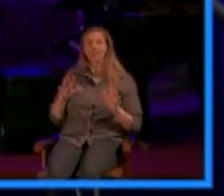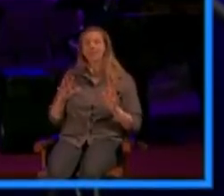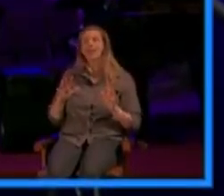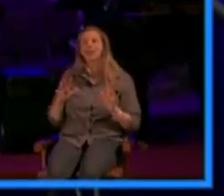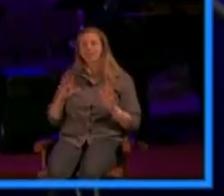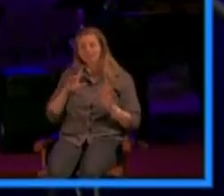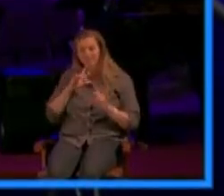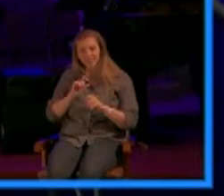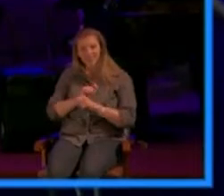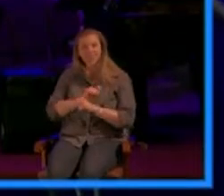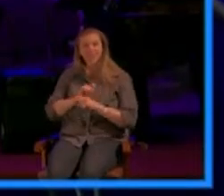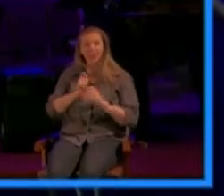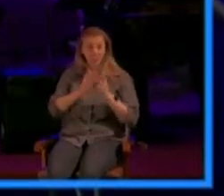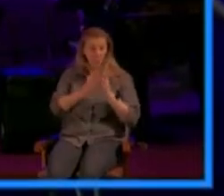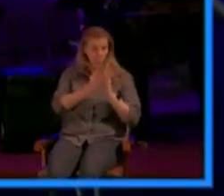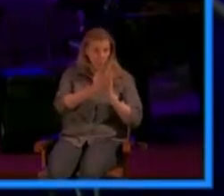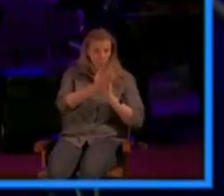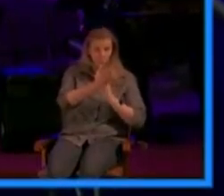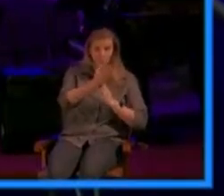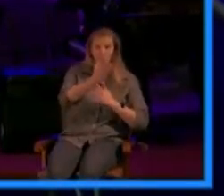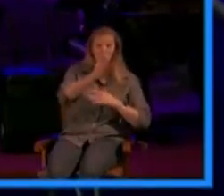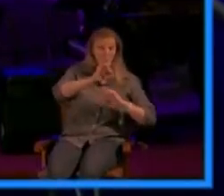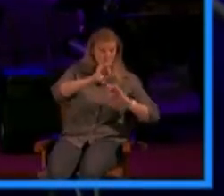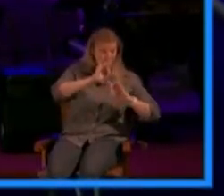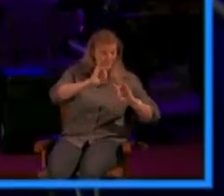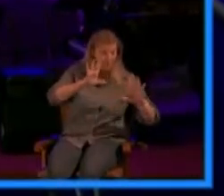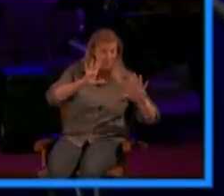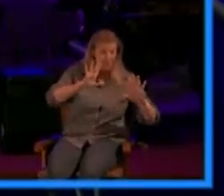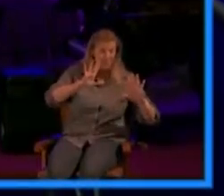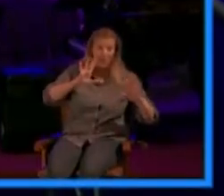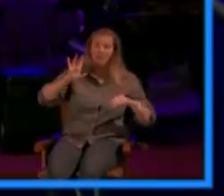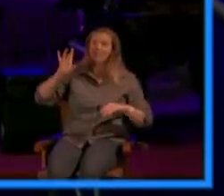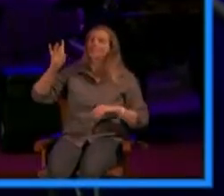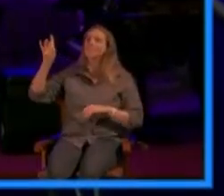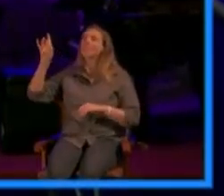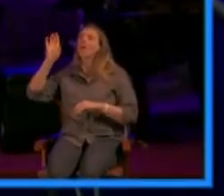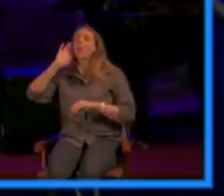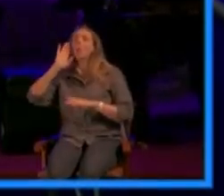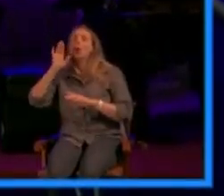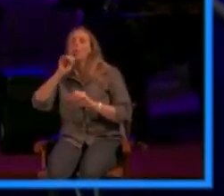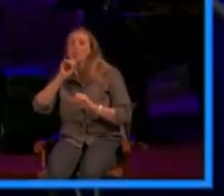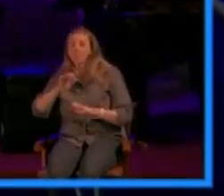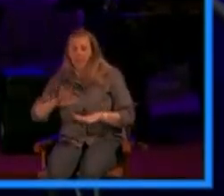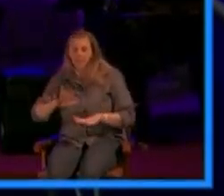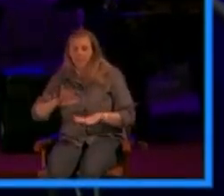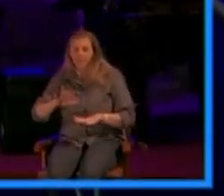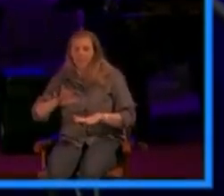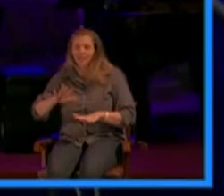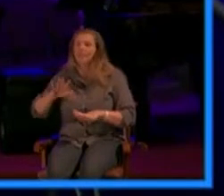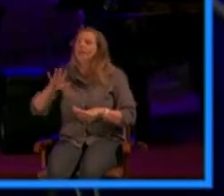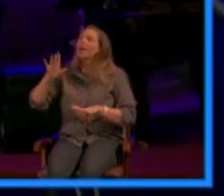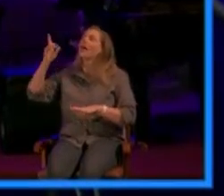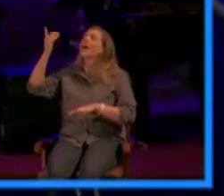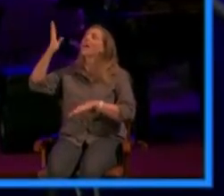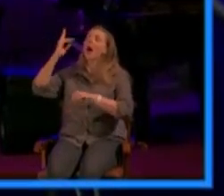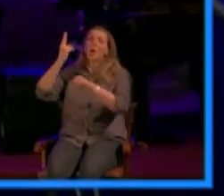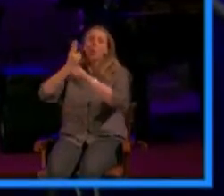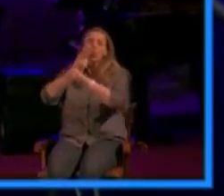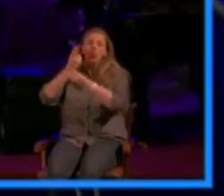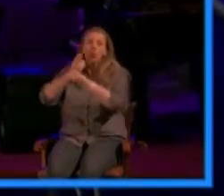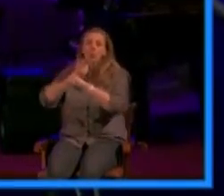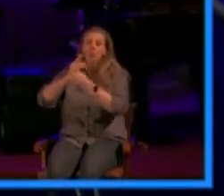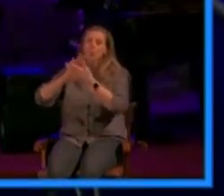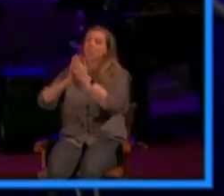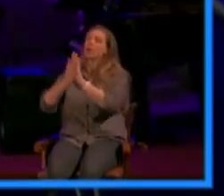we're actually, God's using that to help us be more like Jesus. I can't even think of a way to be more